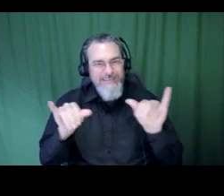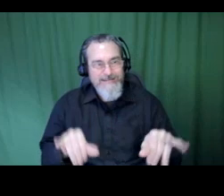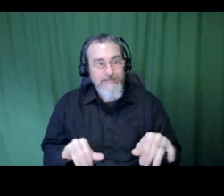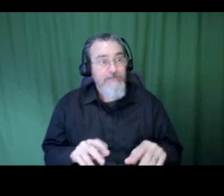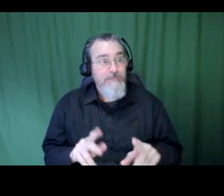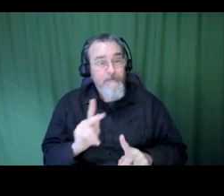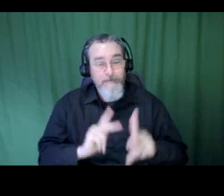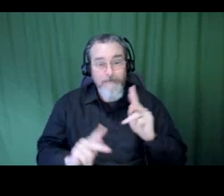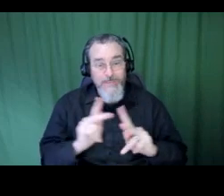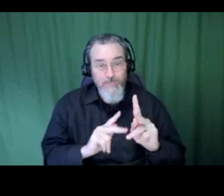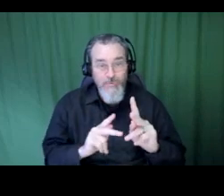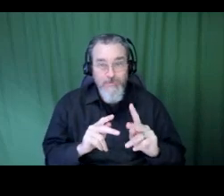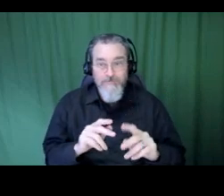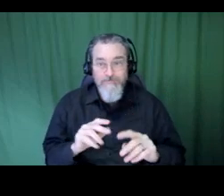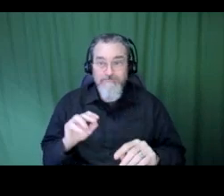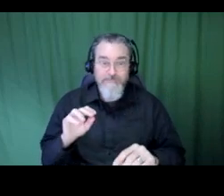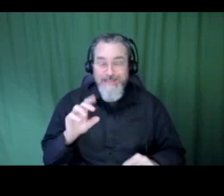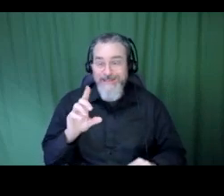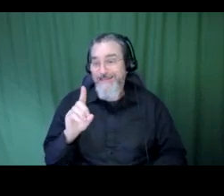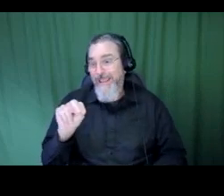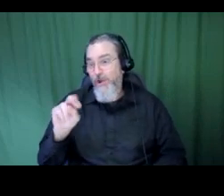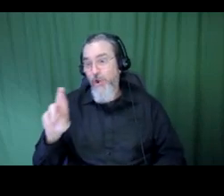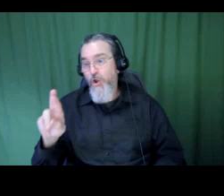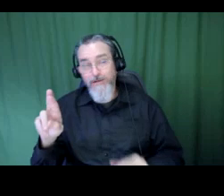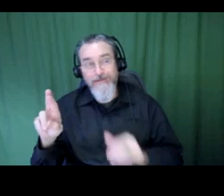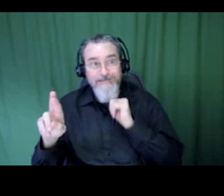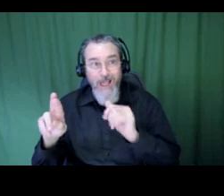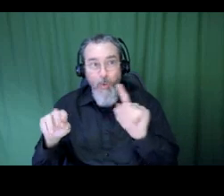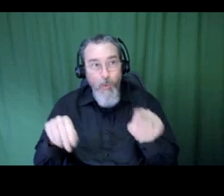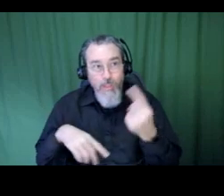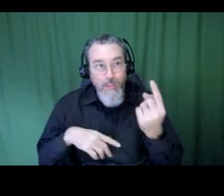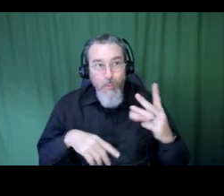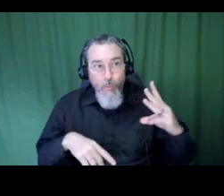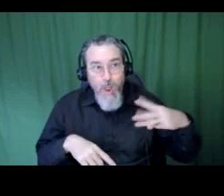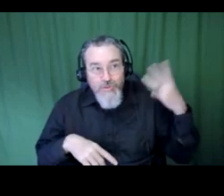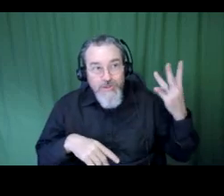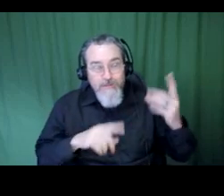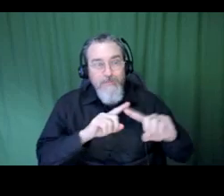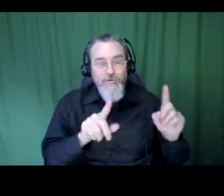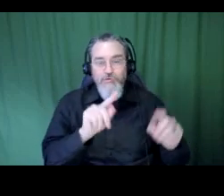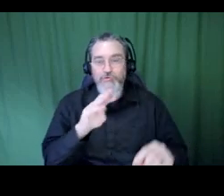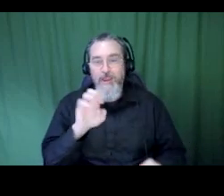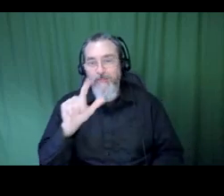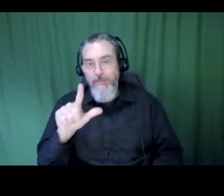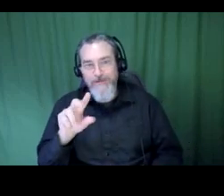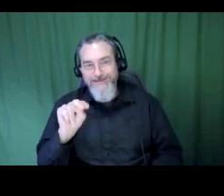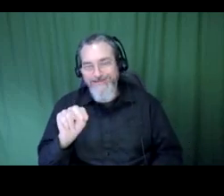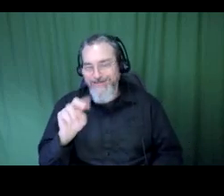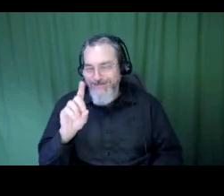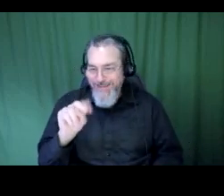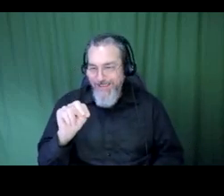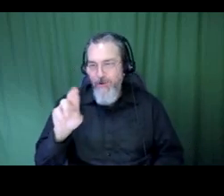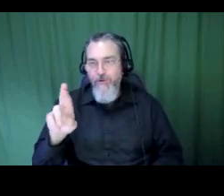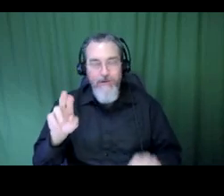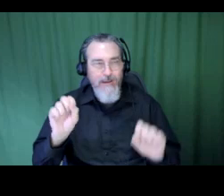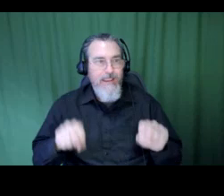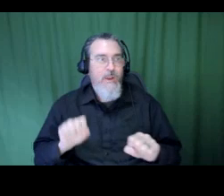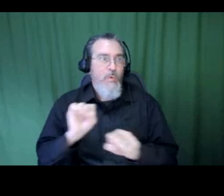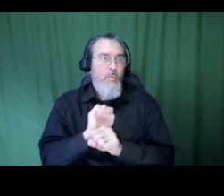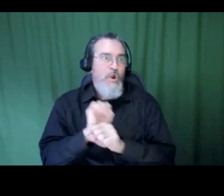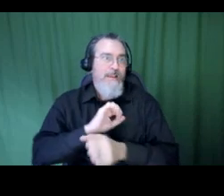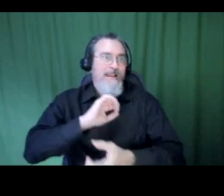even just Washington DNR, but tribal DNRs, will be able to work more collectively and see those pathways. So not a